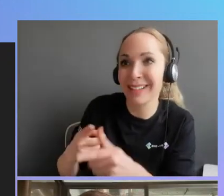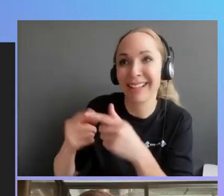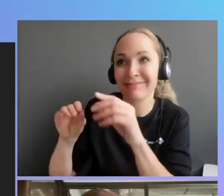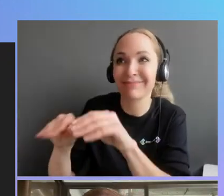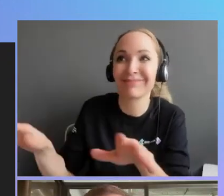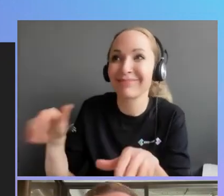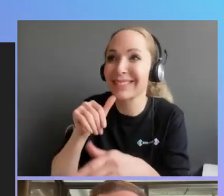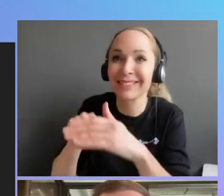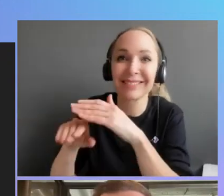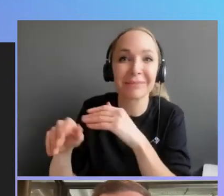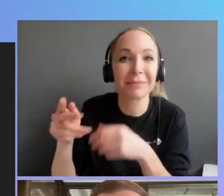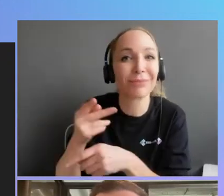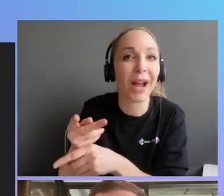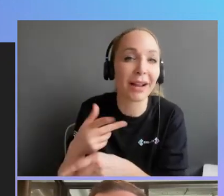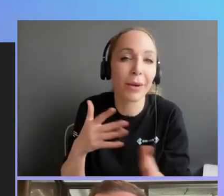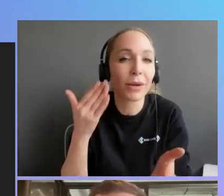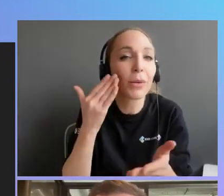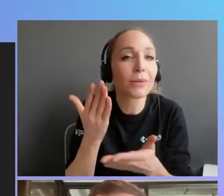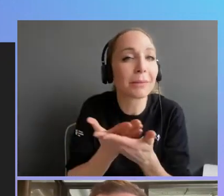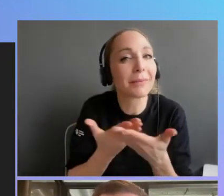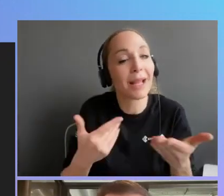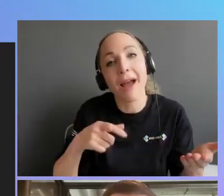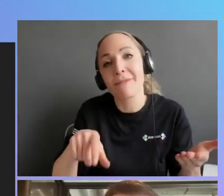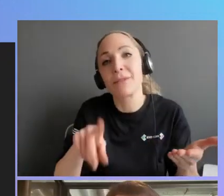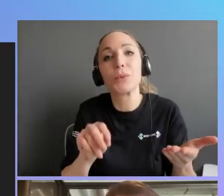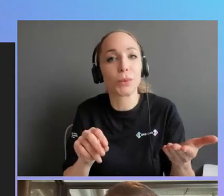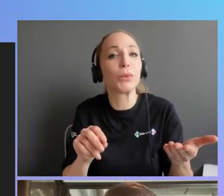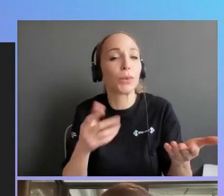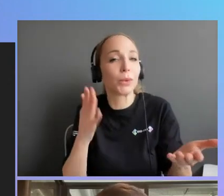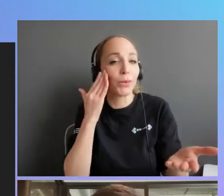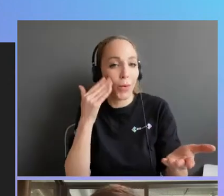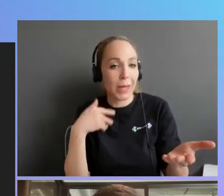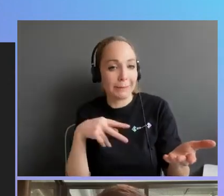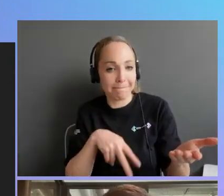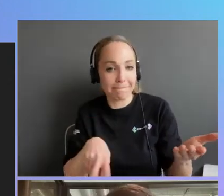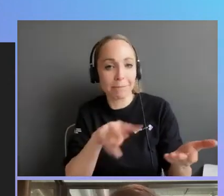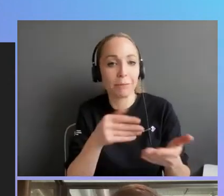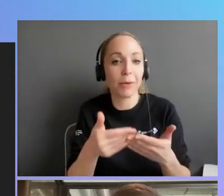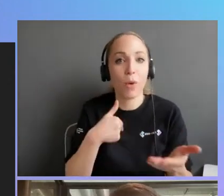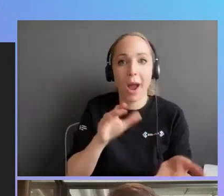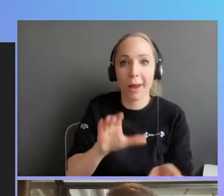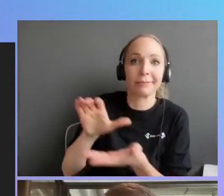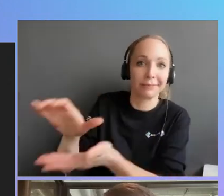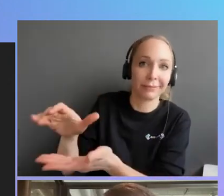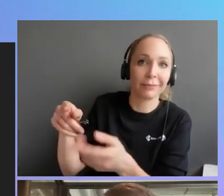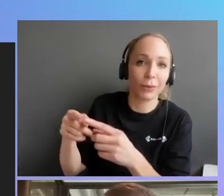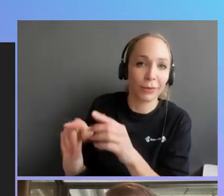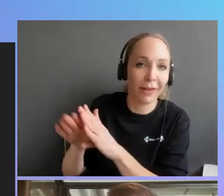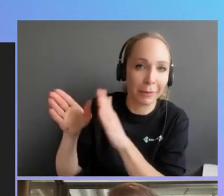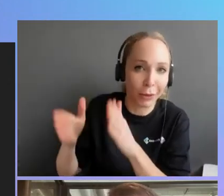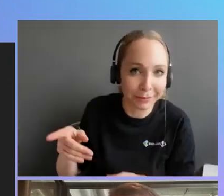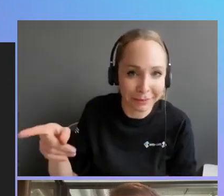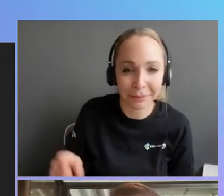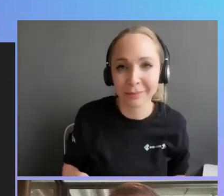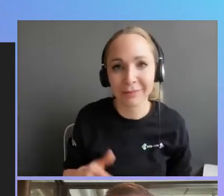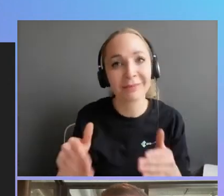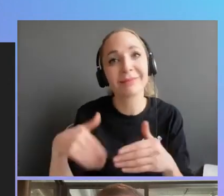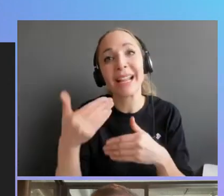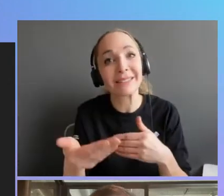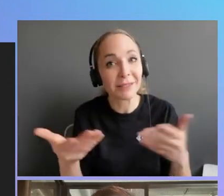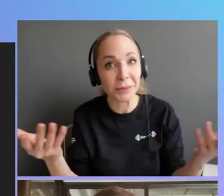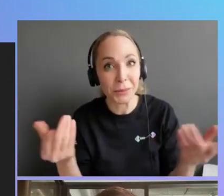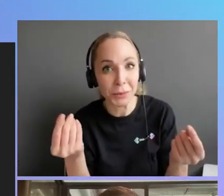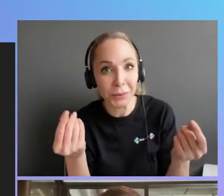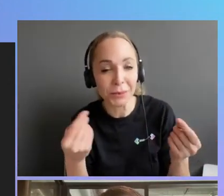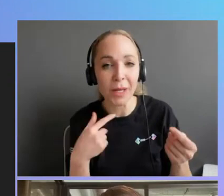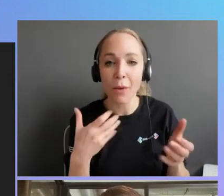I already know of some things that I will have to do before I hand this off. The next feature of Axe for Designers I want to showcase is the